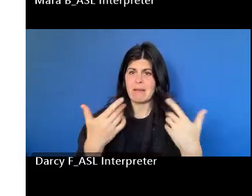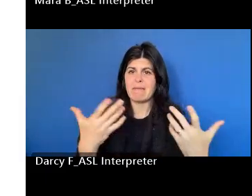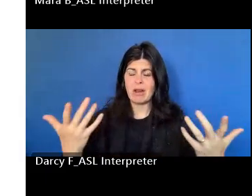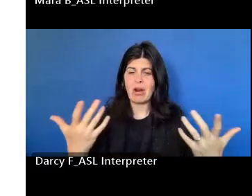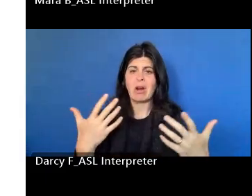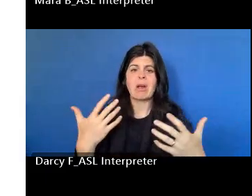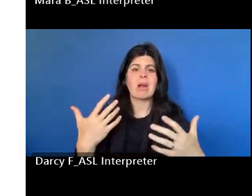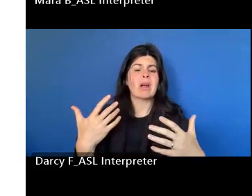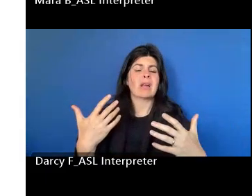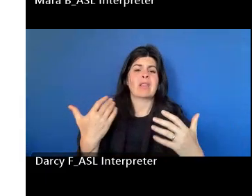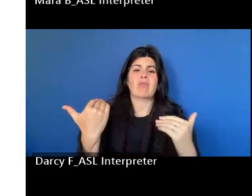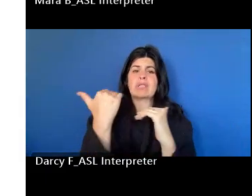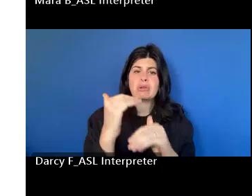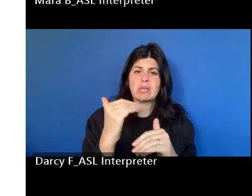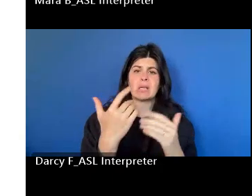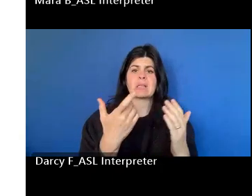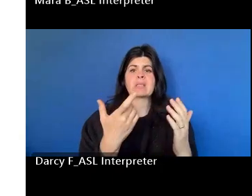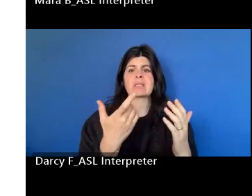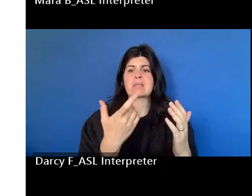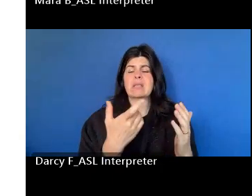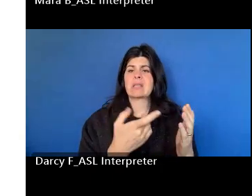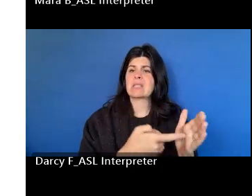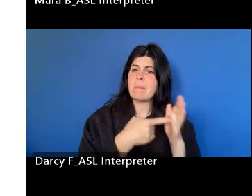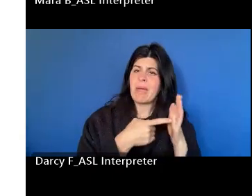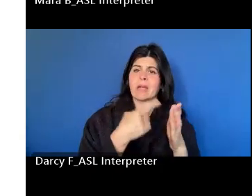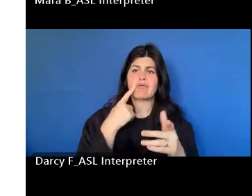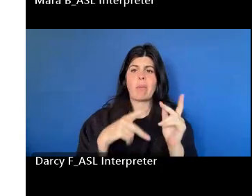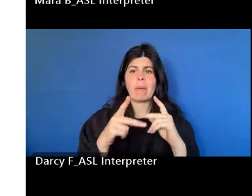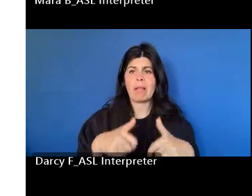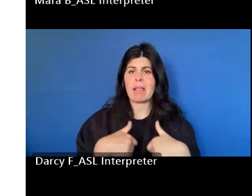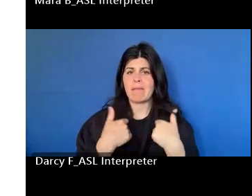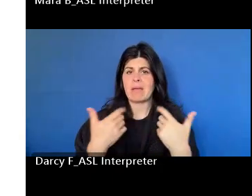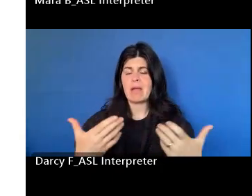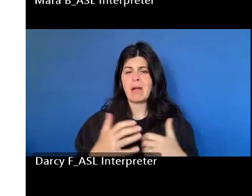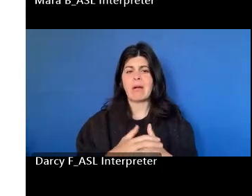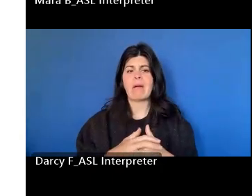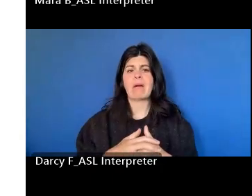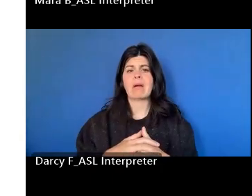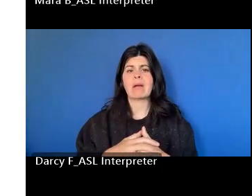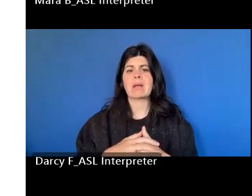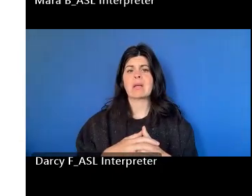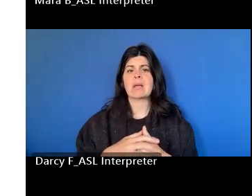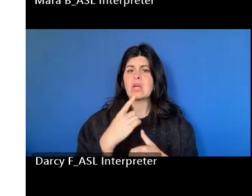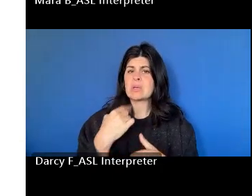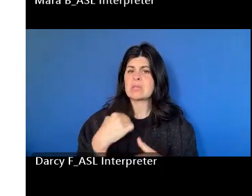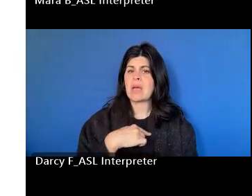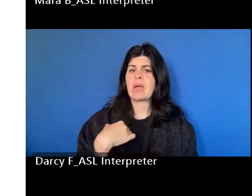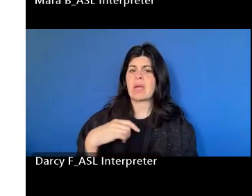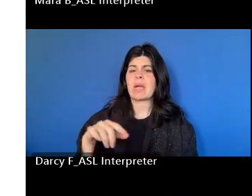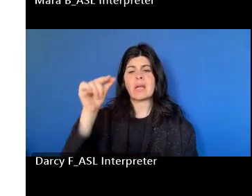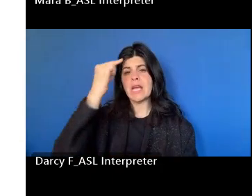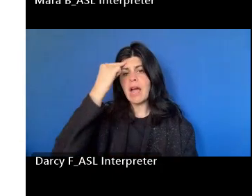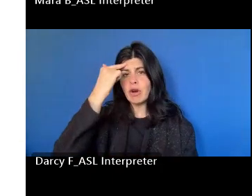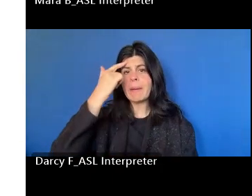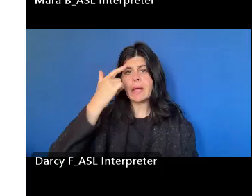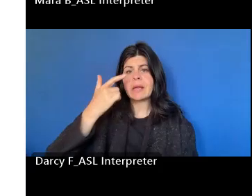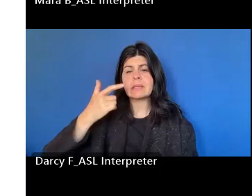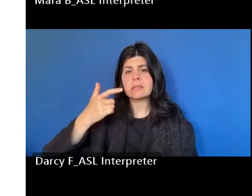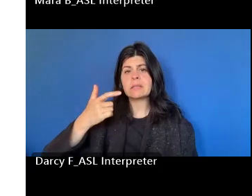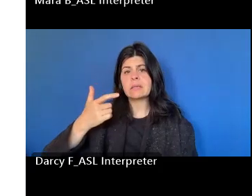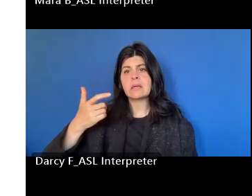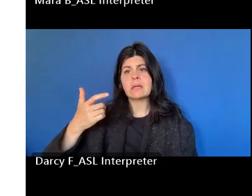the demands on people that live here, our money. You can say we can government subsidize, but that money is our money. The government